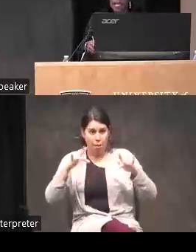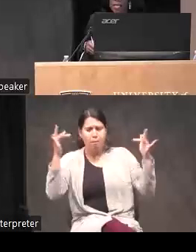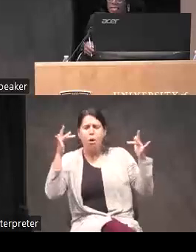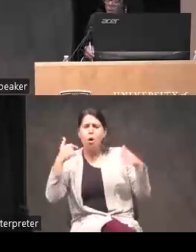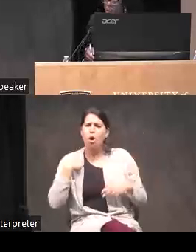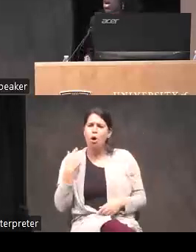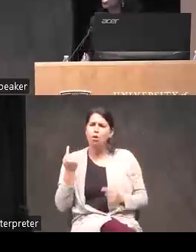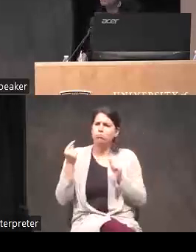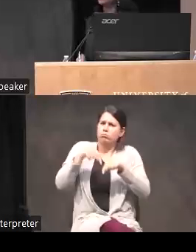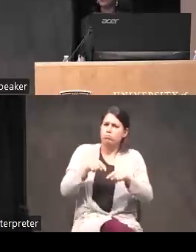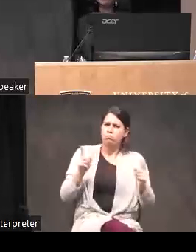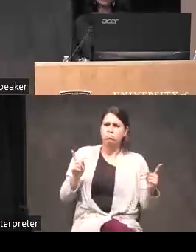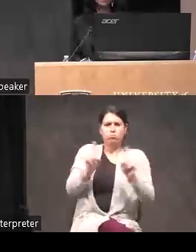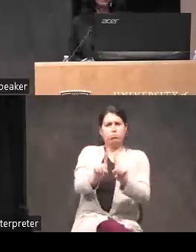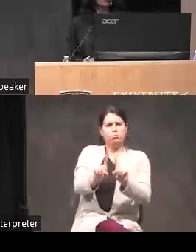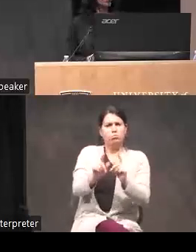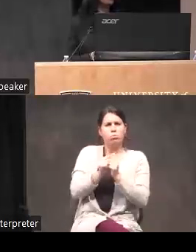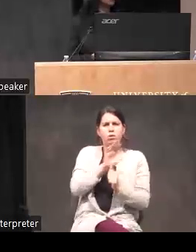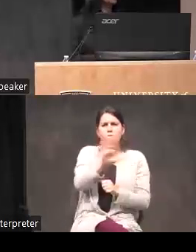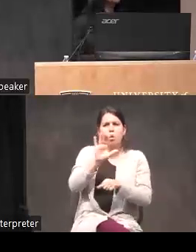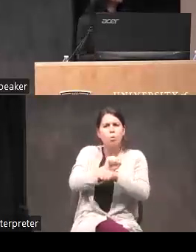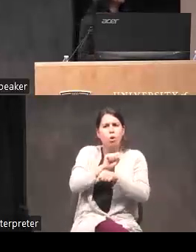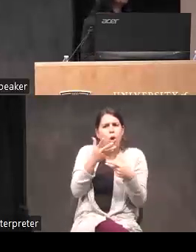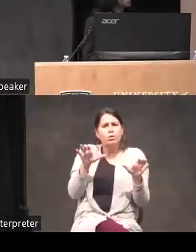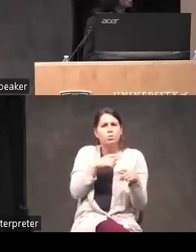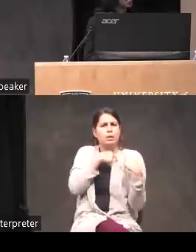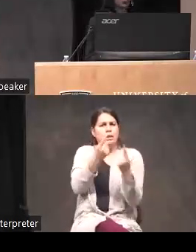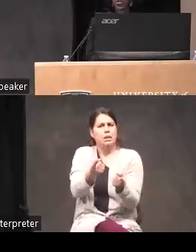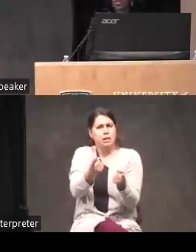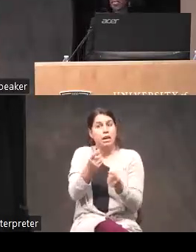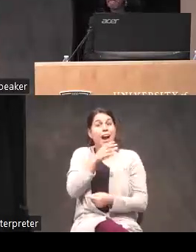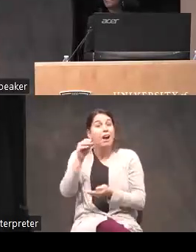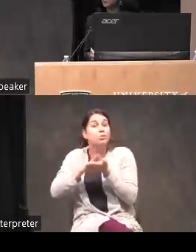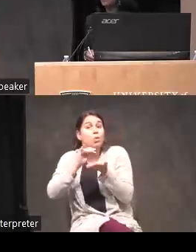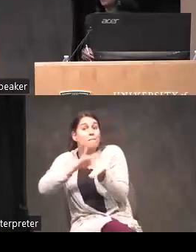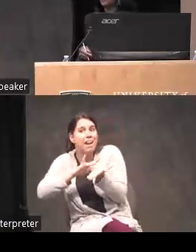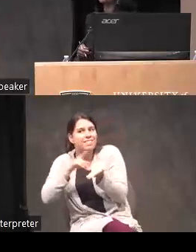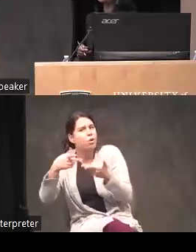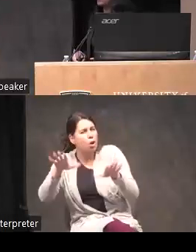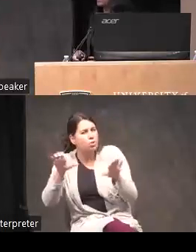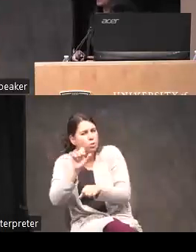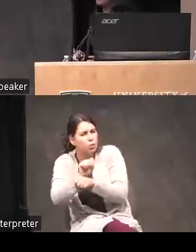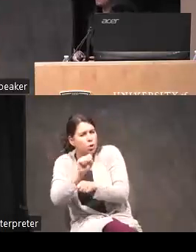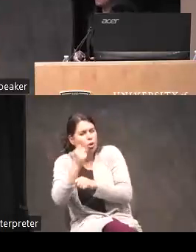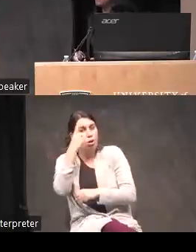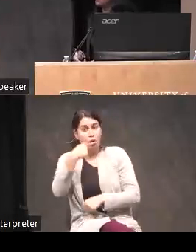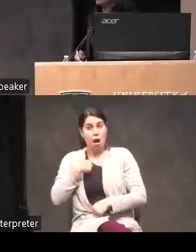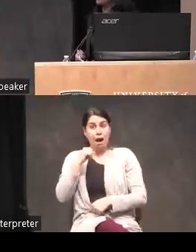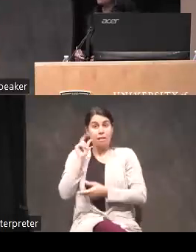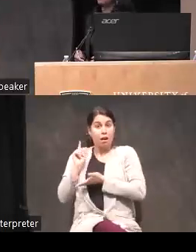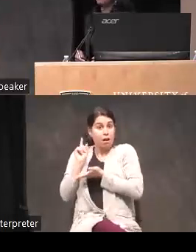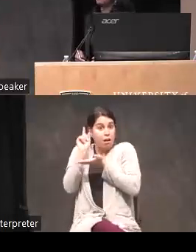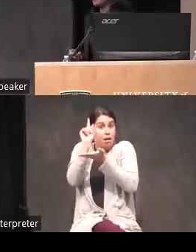the department's existing work as well as the School of Medicine's work. So I don't arrive